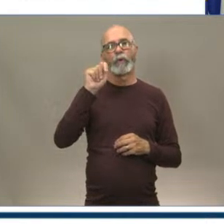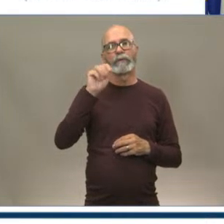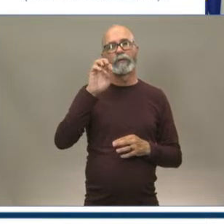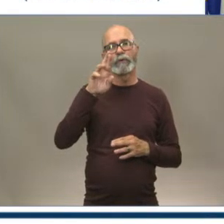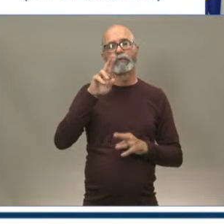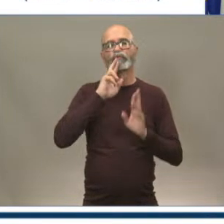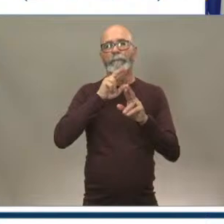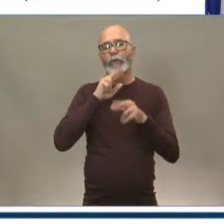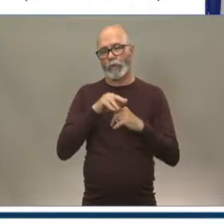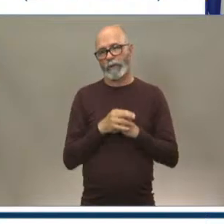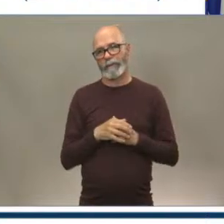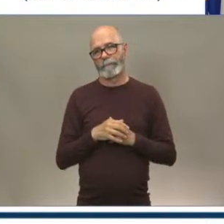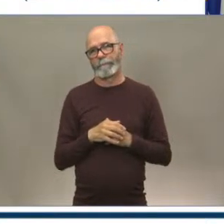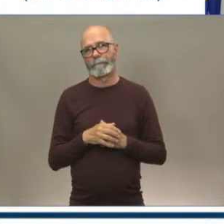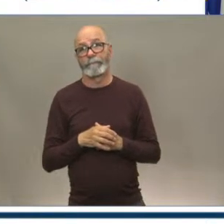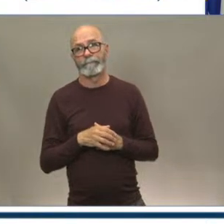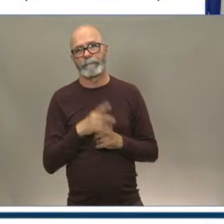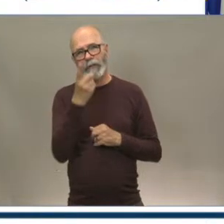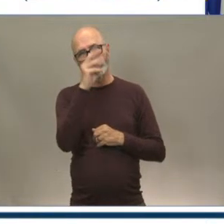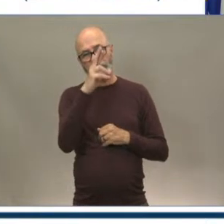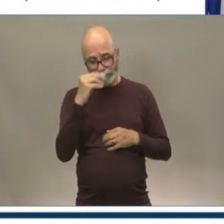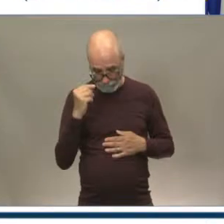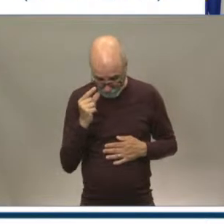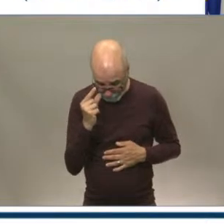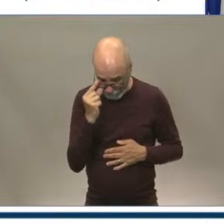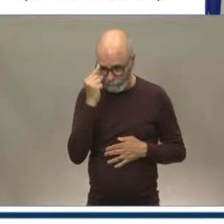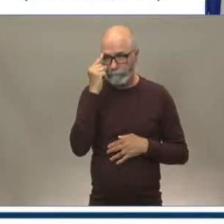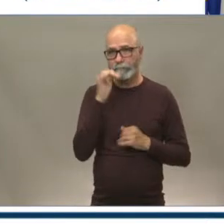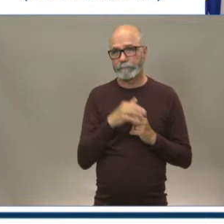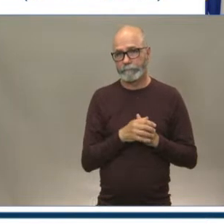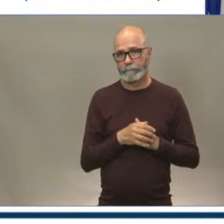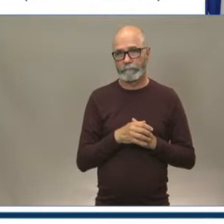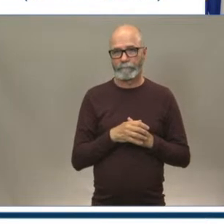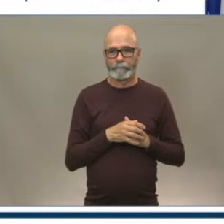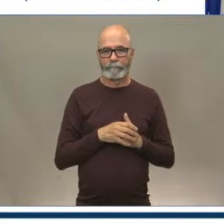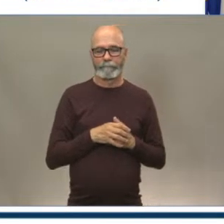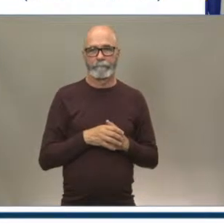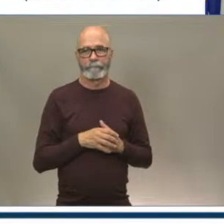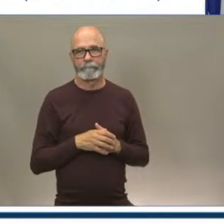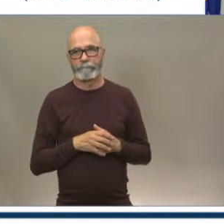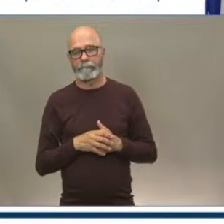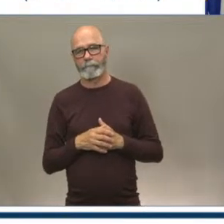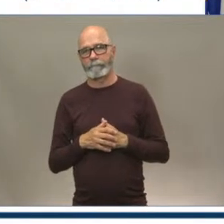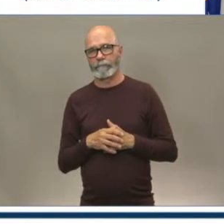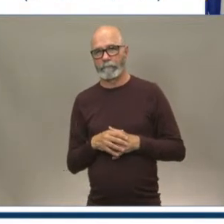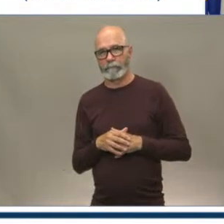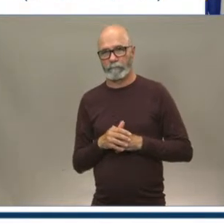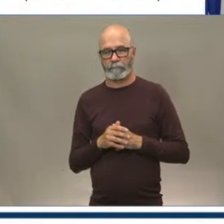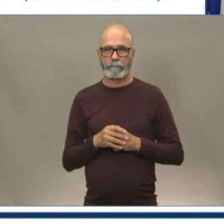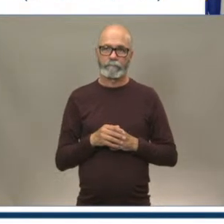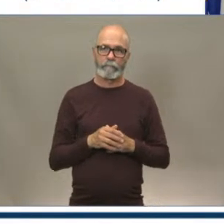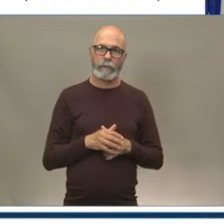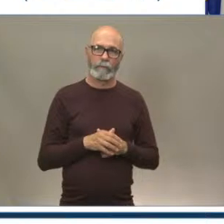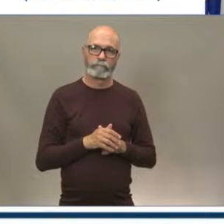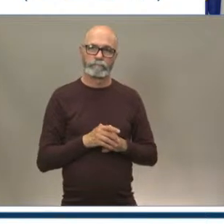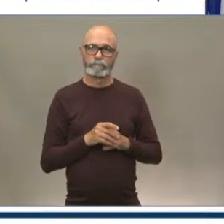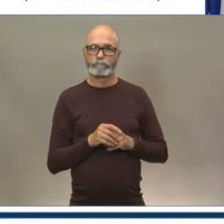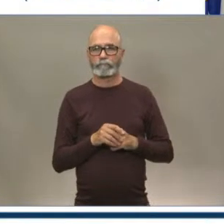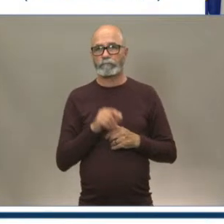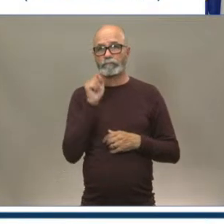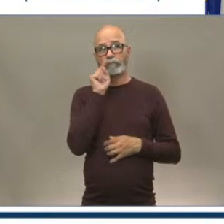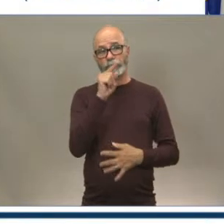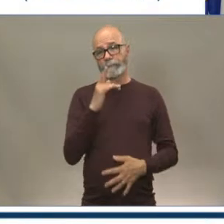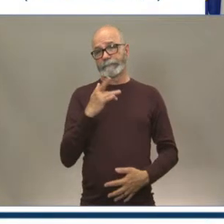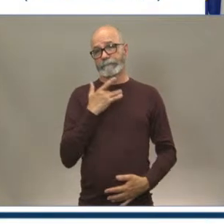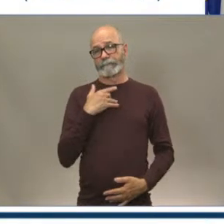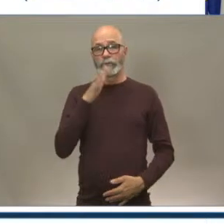Dr. Strang. Under this new strategy you guys are unveiling today, are you guys looking at putting another site in Richmond County or